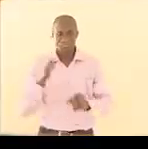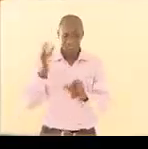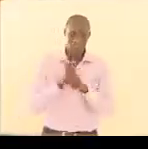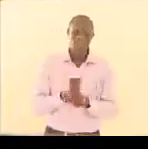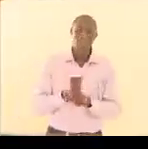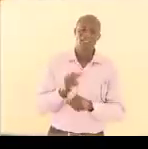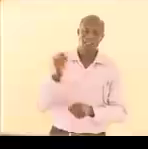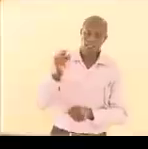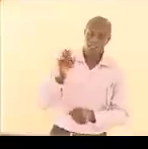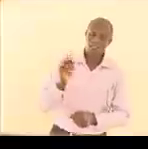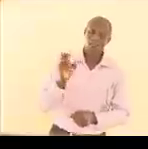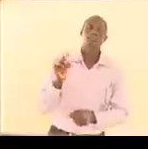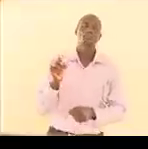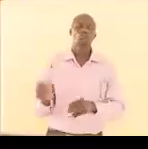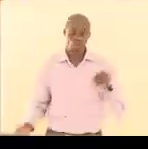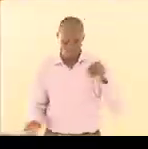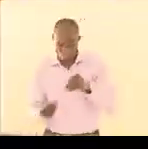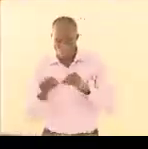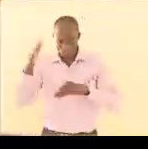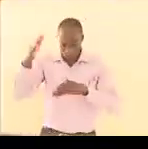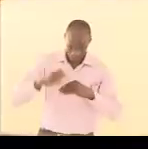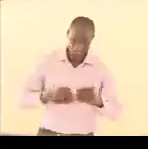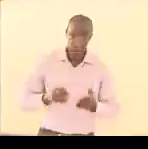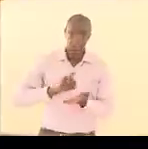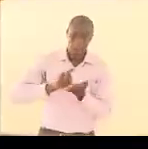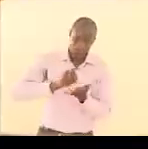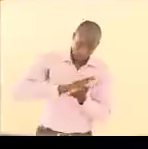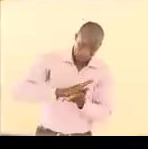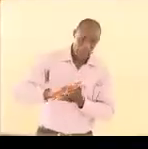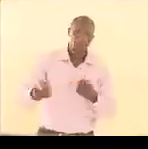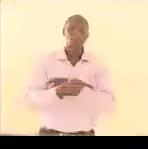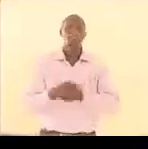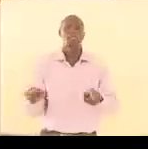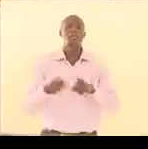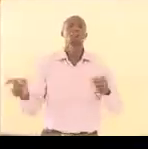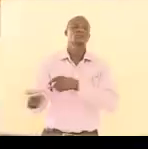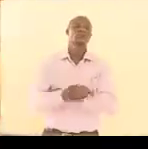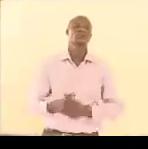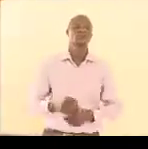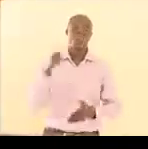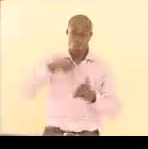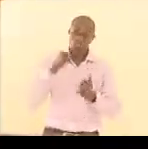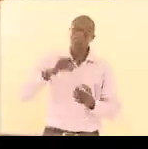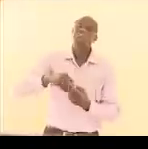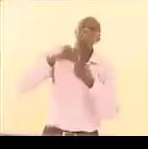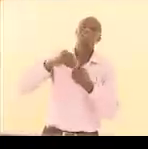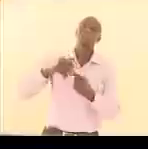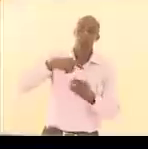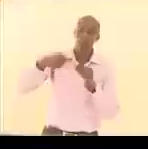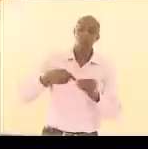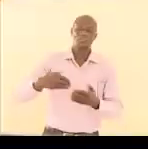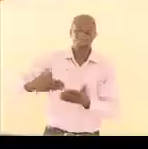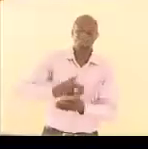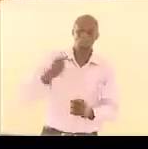month than about a day like this when we Catholics celebrate Divine Mercy Day. What's special about New Month?